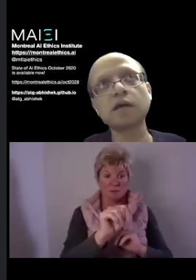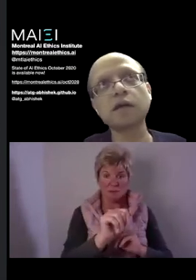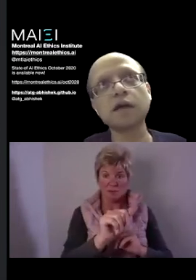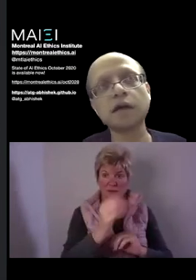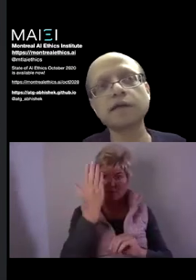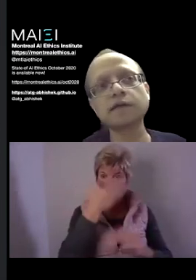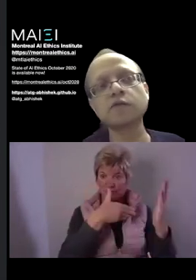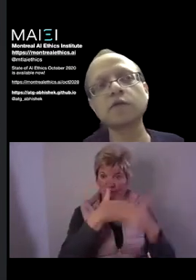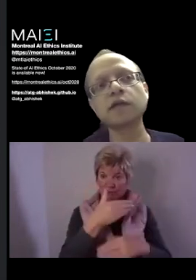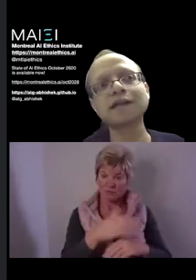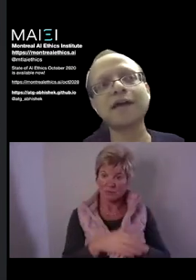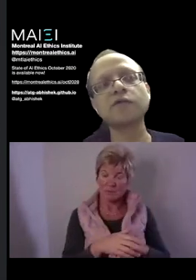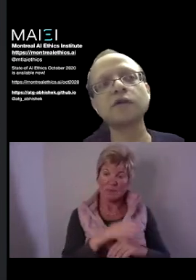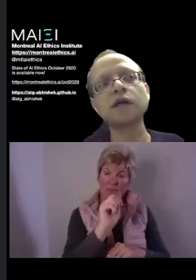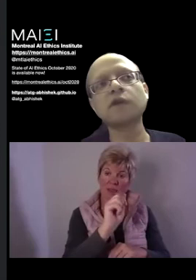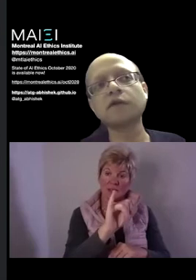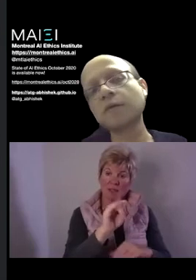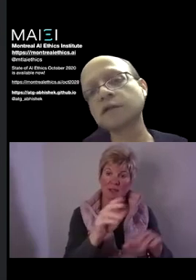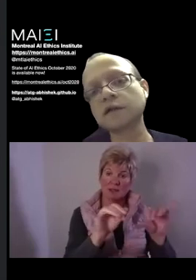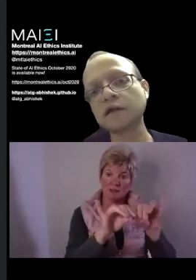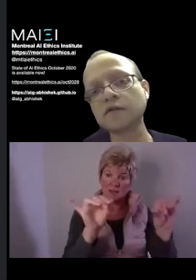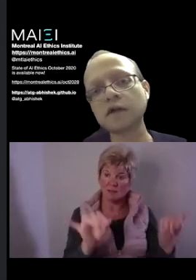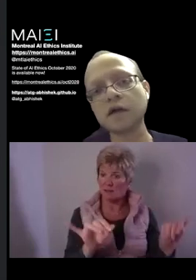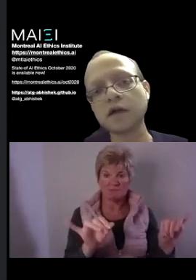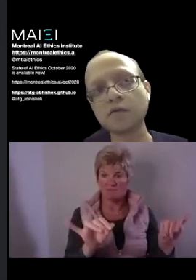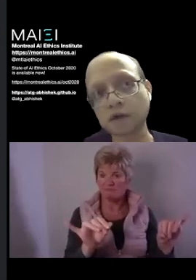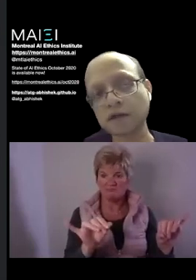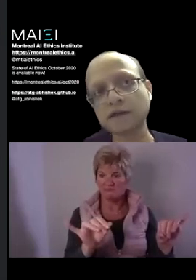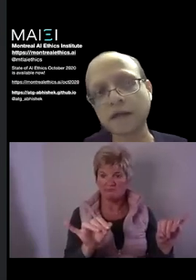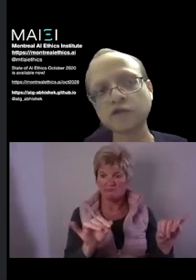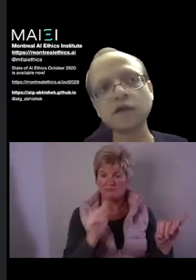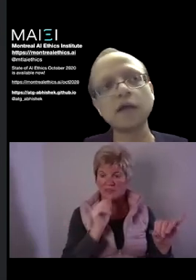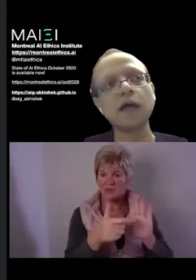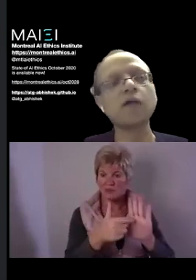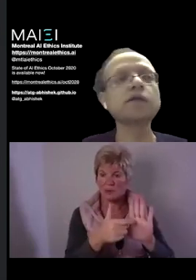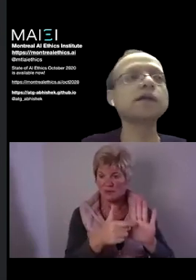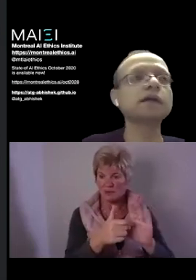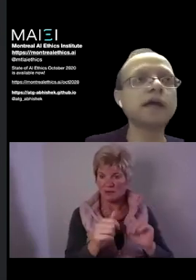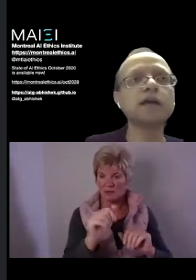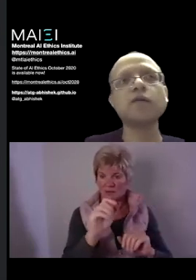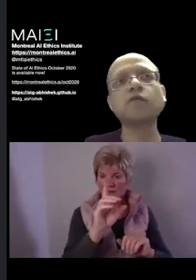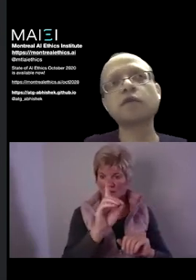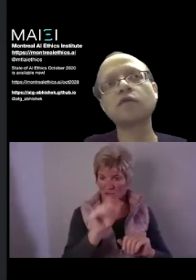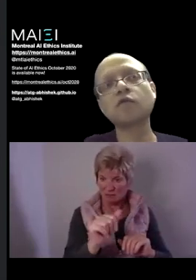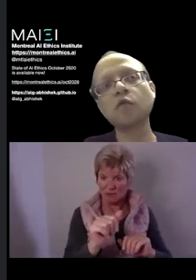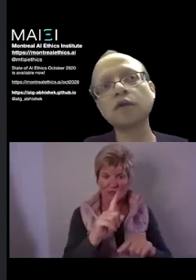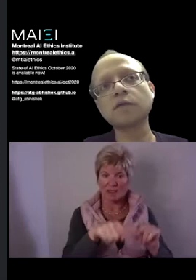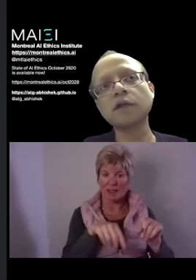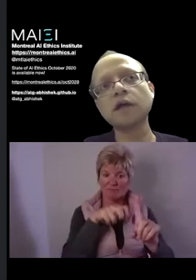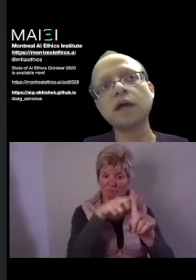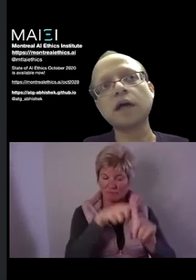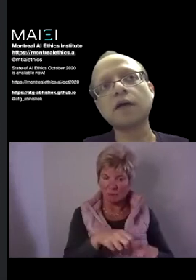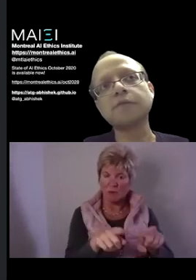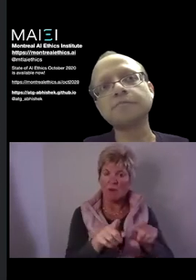the AI system probably doesn't have a very representative model that's captured. And on the other hand, we also don't want